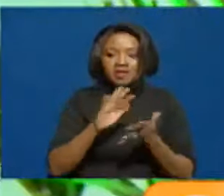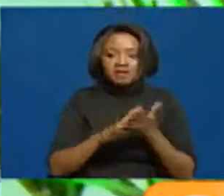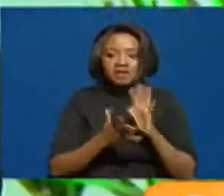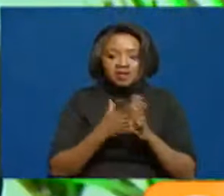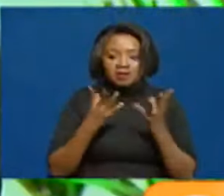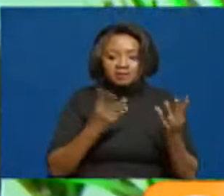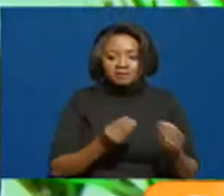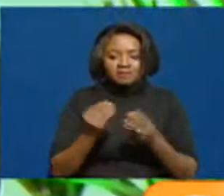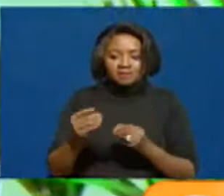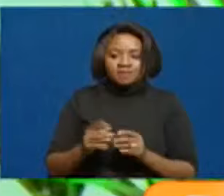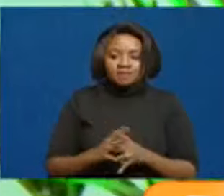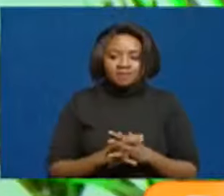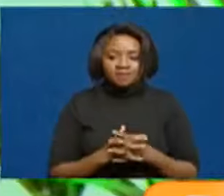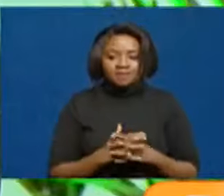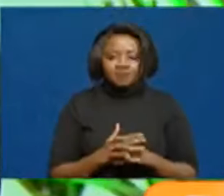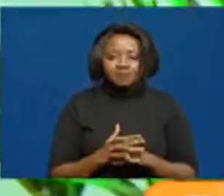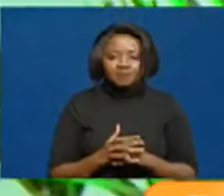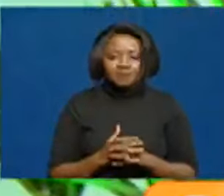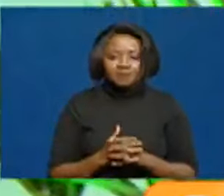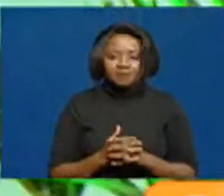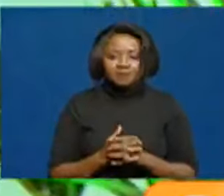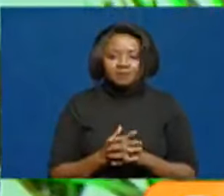again, this is business. All right.